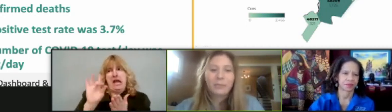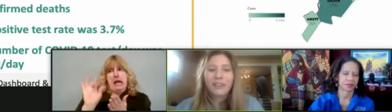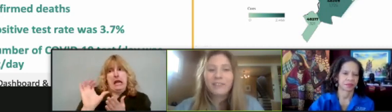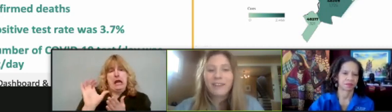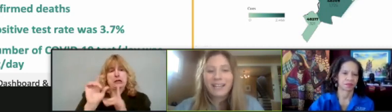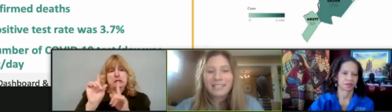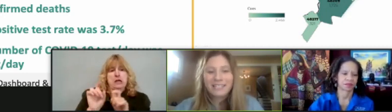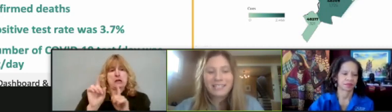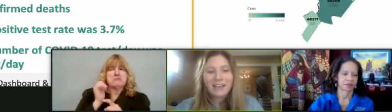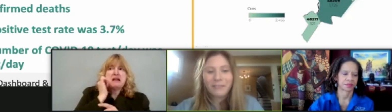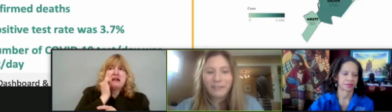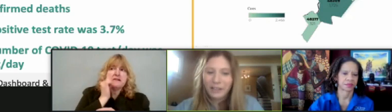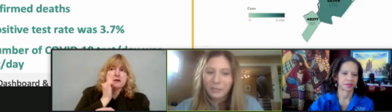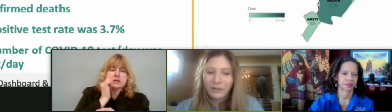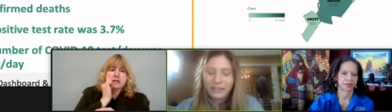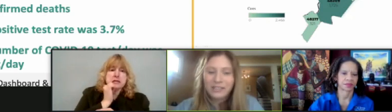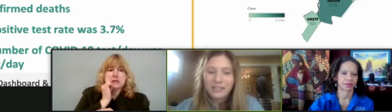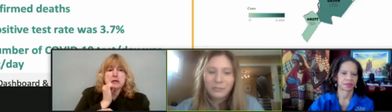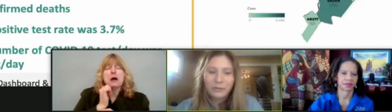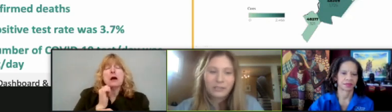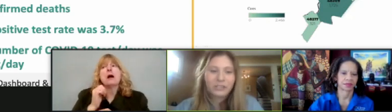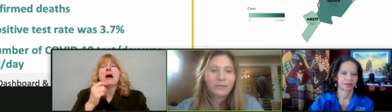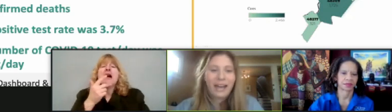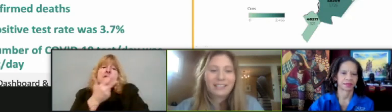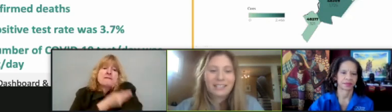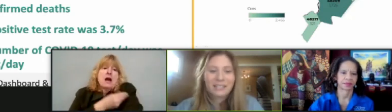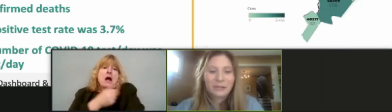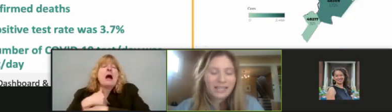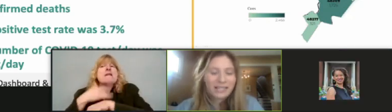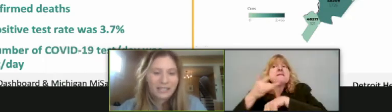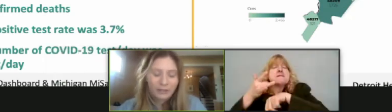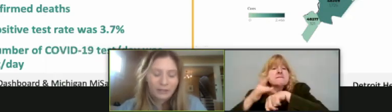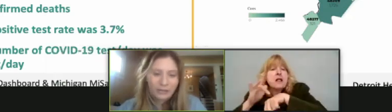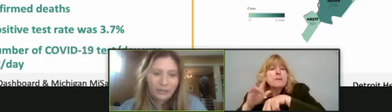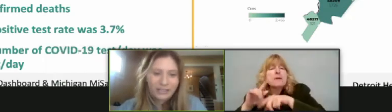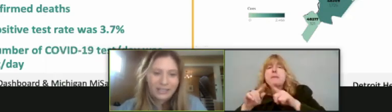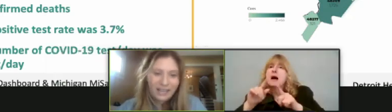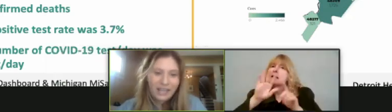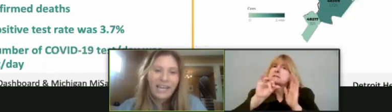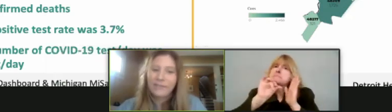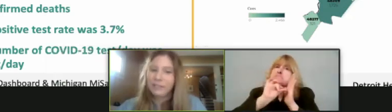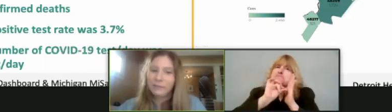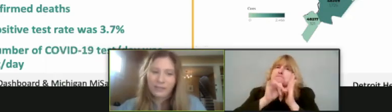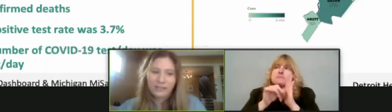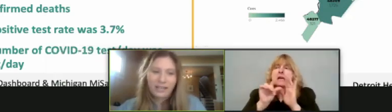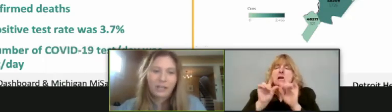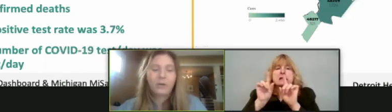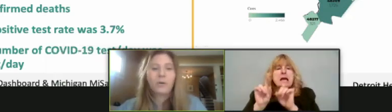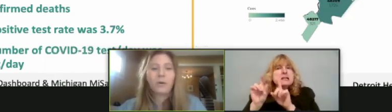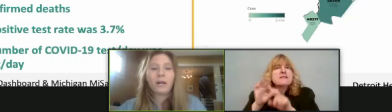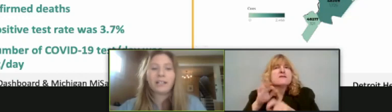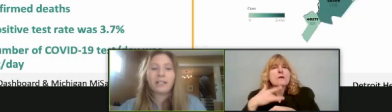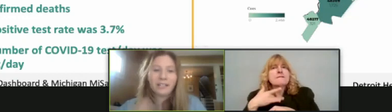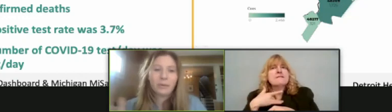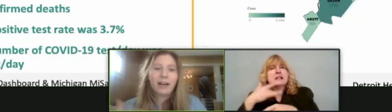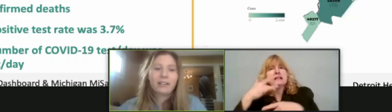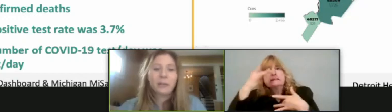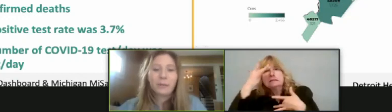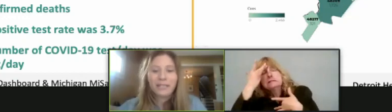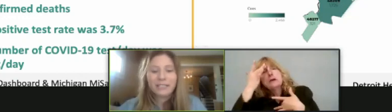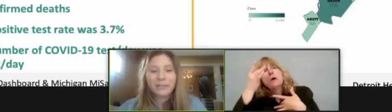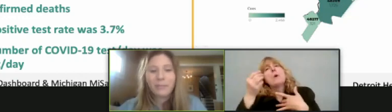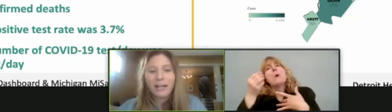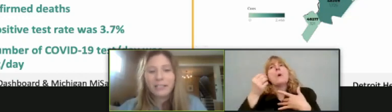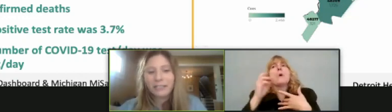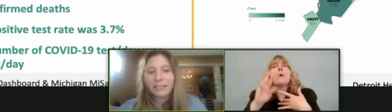And while the vaccine is available, it's still important to access those testing resources if you feel sick, or, you know, we're also